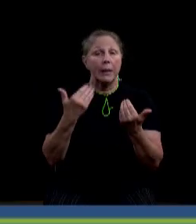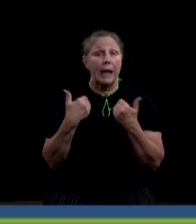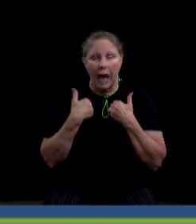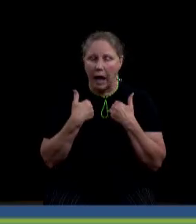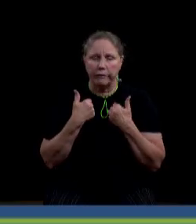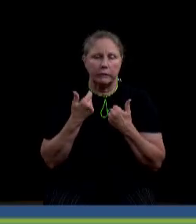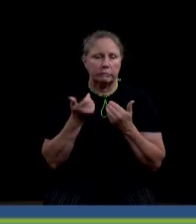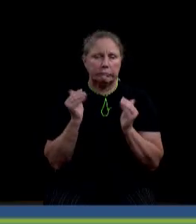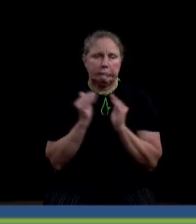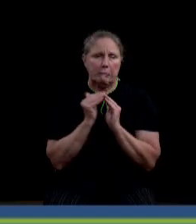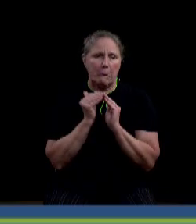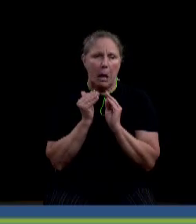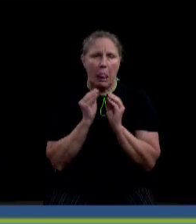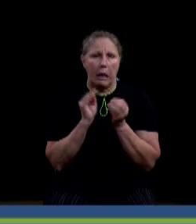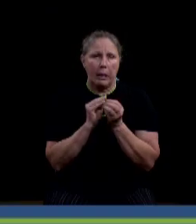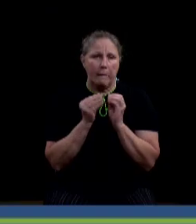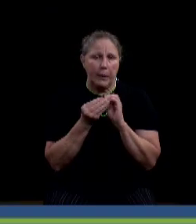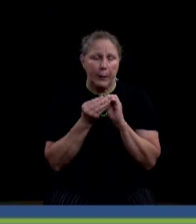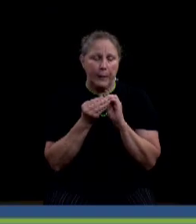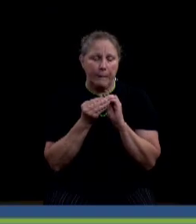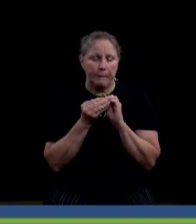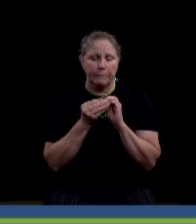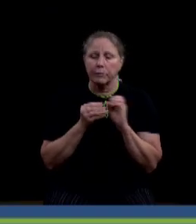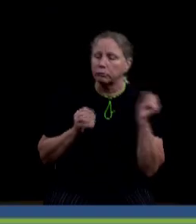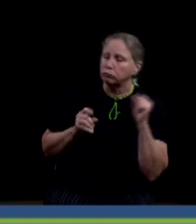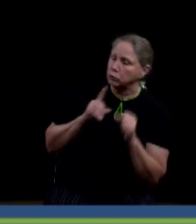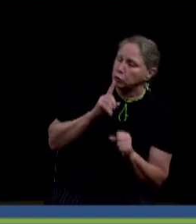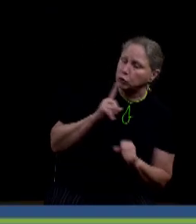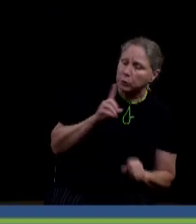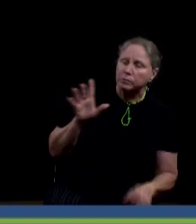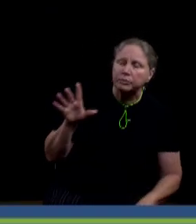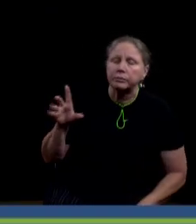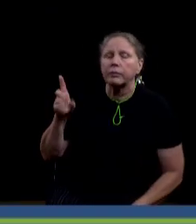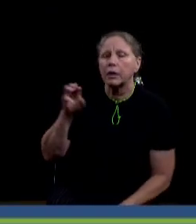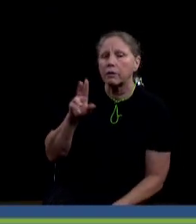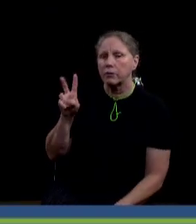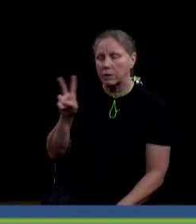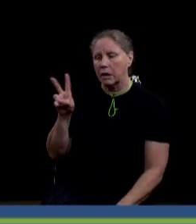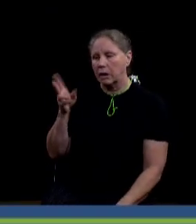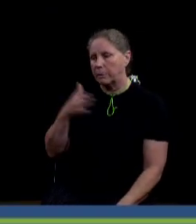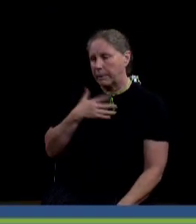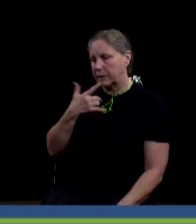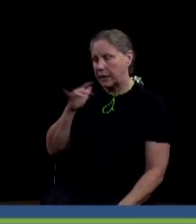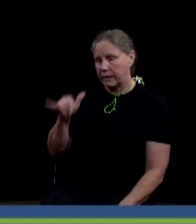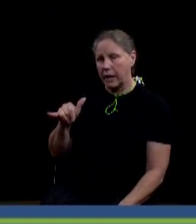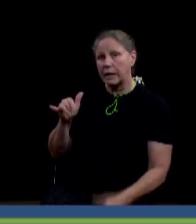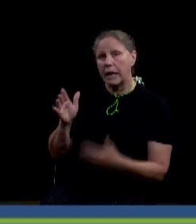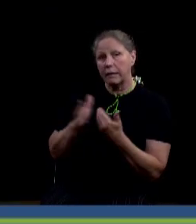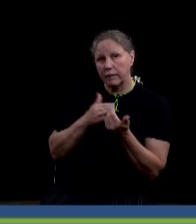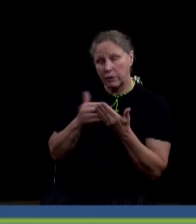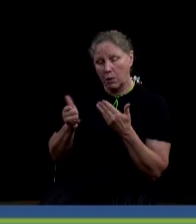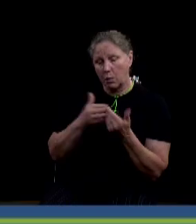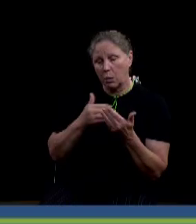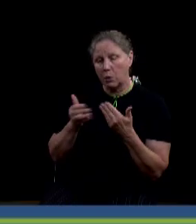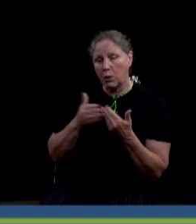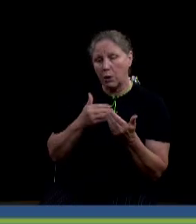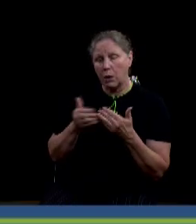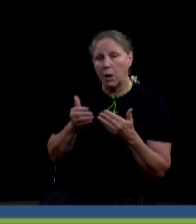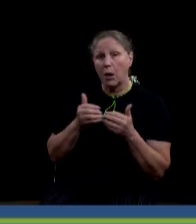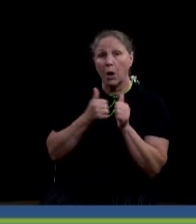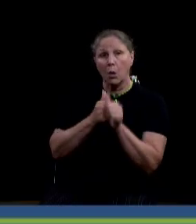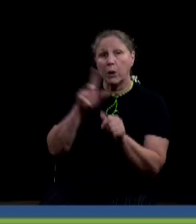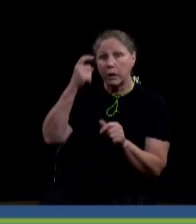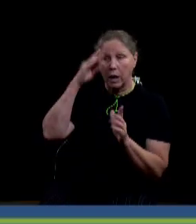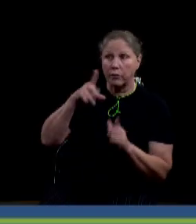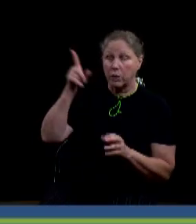Sure. And Dr. Werner, I'm glad you said that even though we, according to the governor's orders, we had to do our testing in the